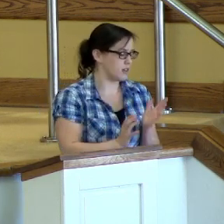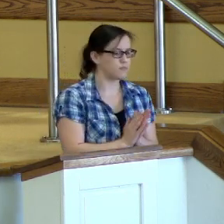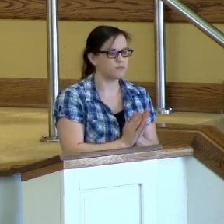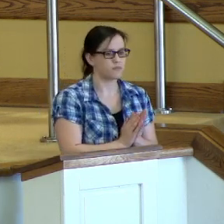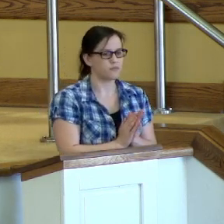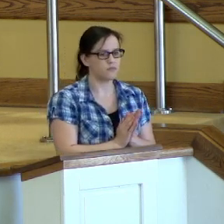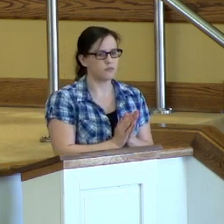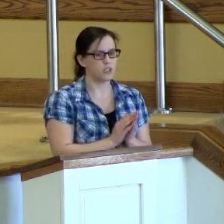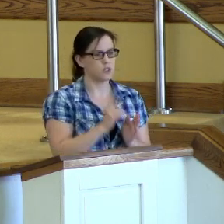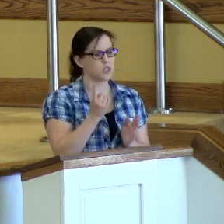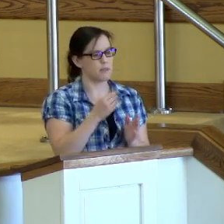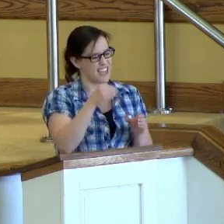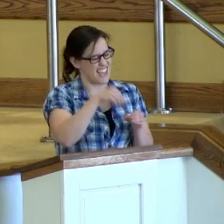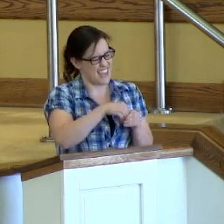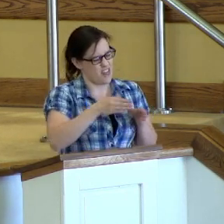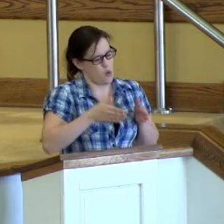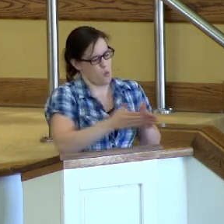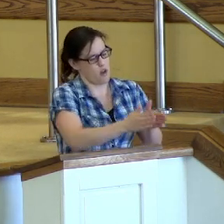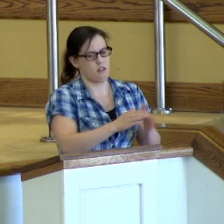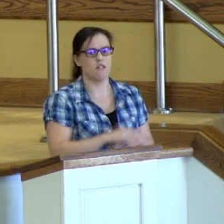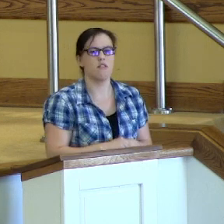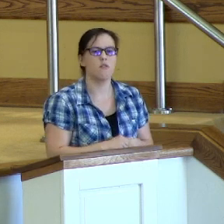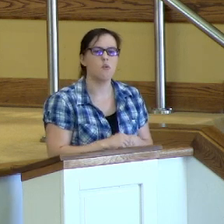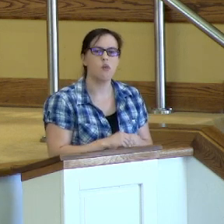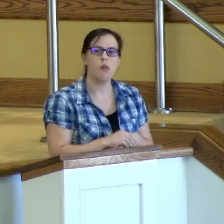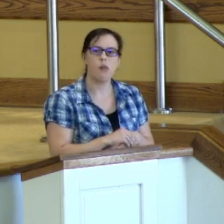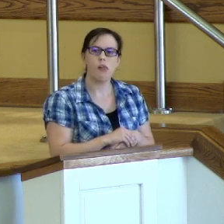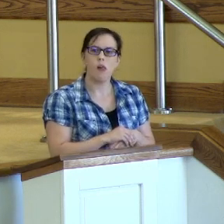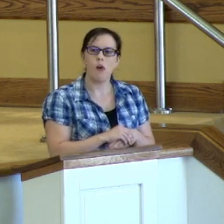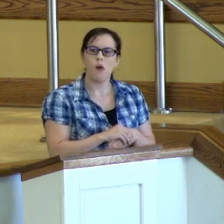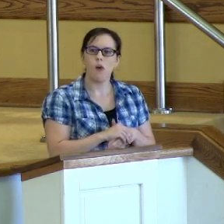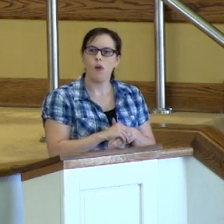the time. So, as we're looking through this, I was